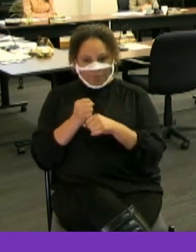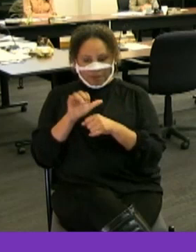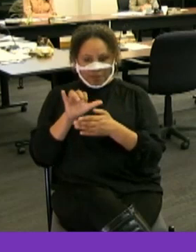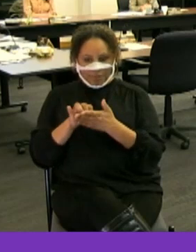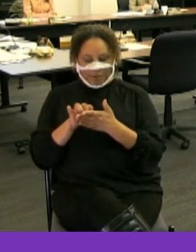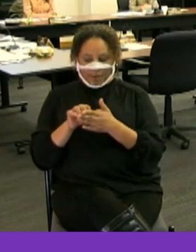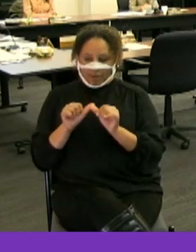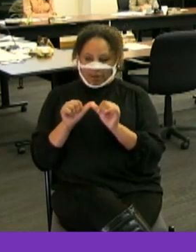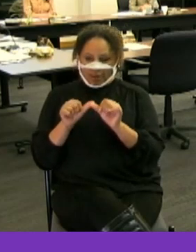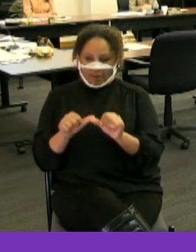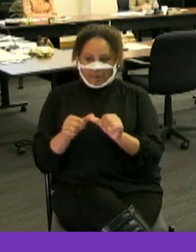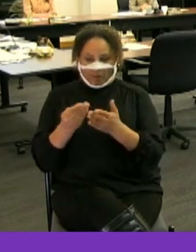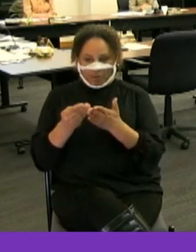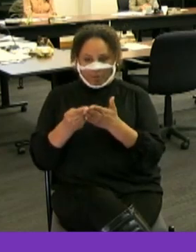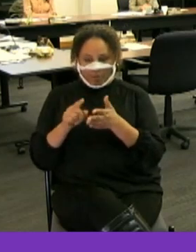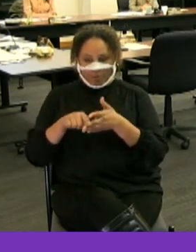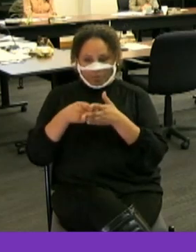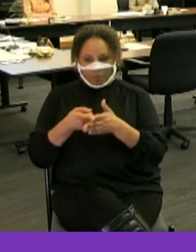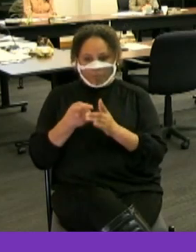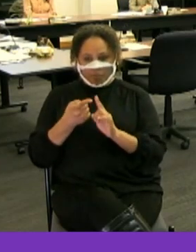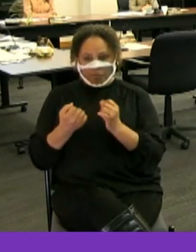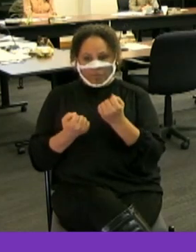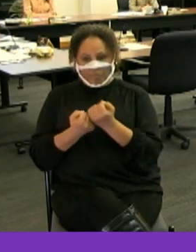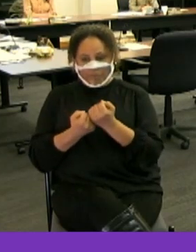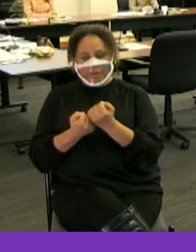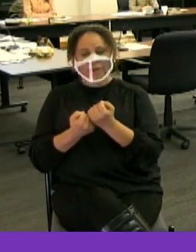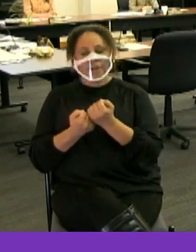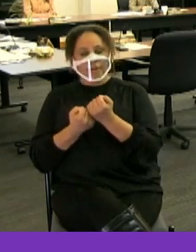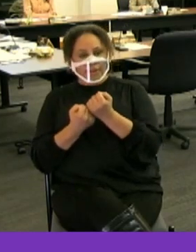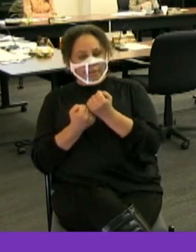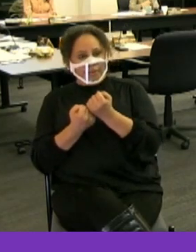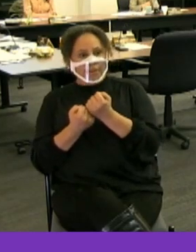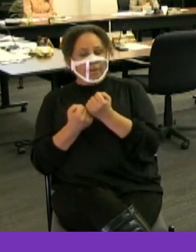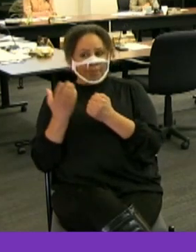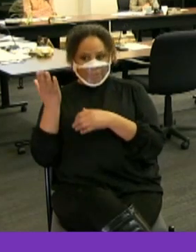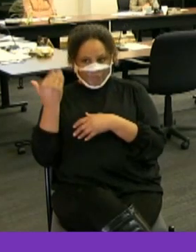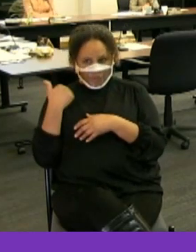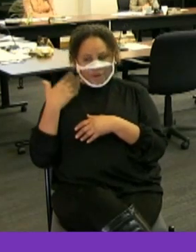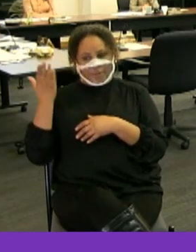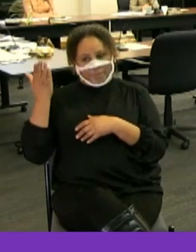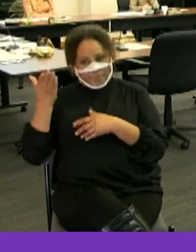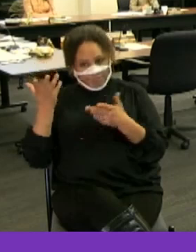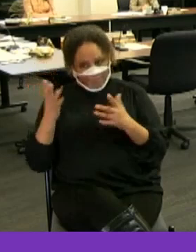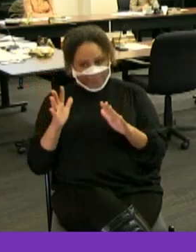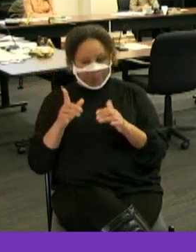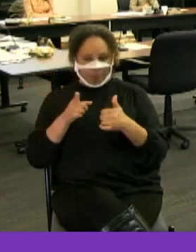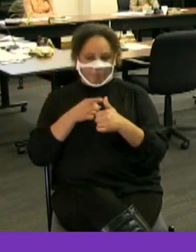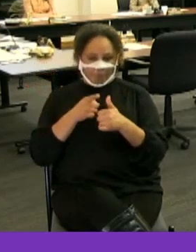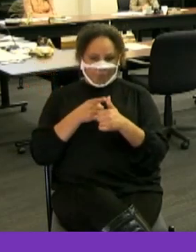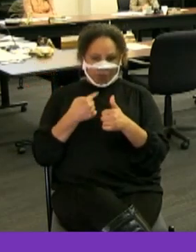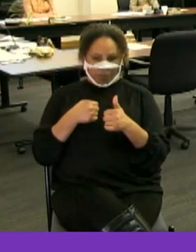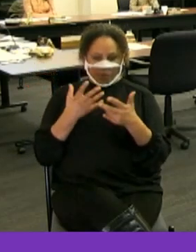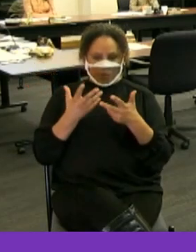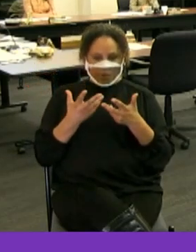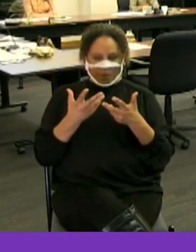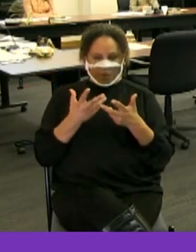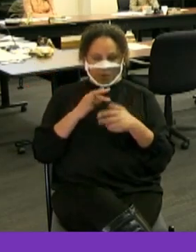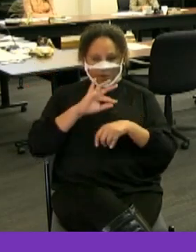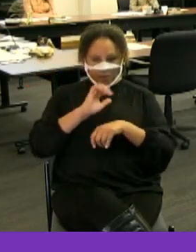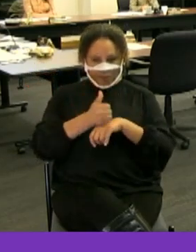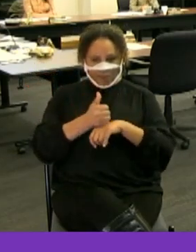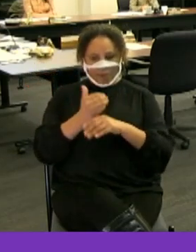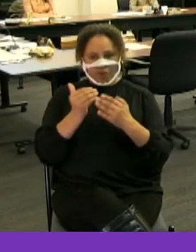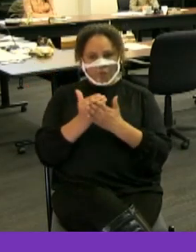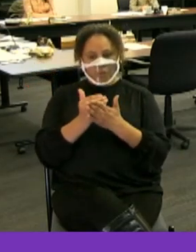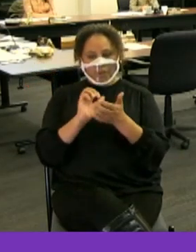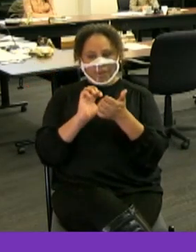new positions that I had mentioned in my presentation. That first of all, we want to roll out some new athletic